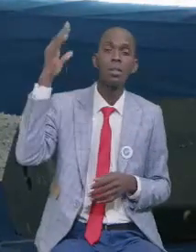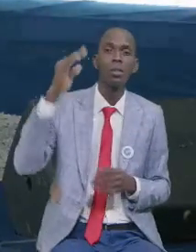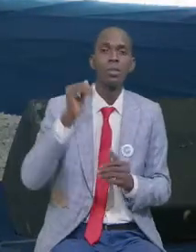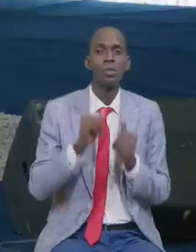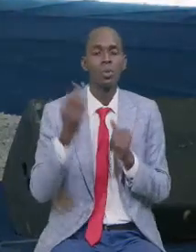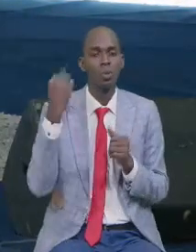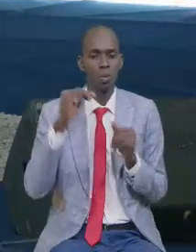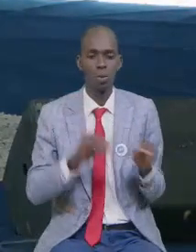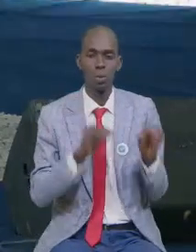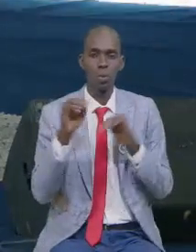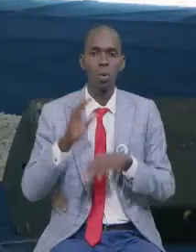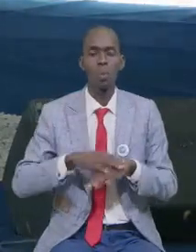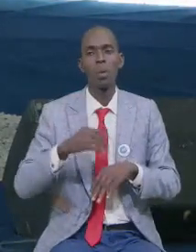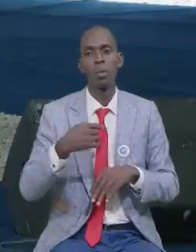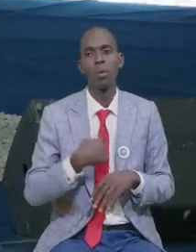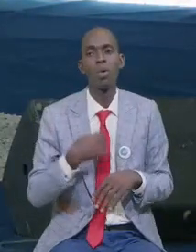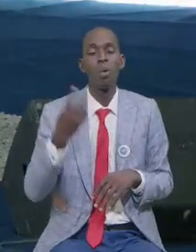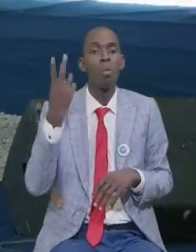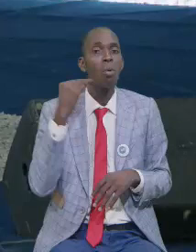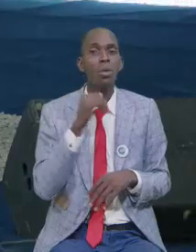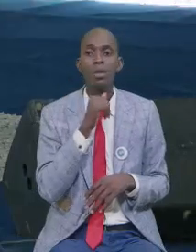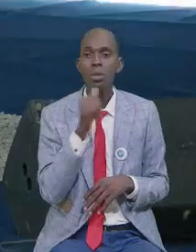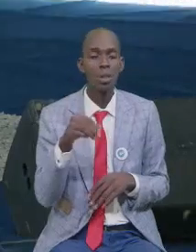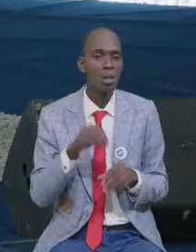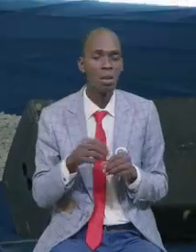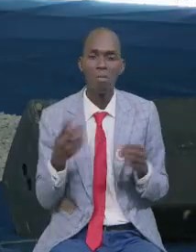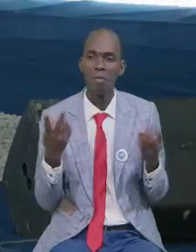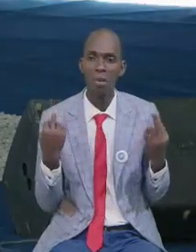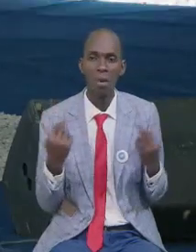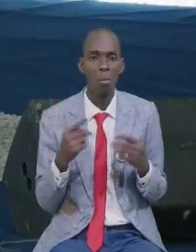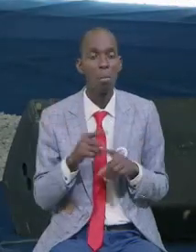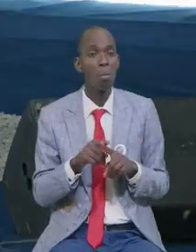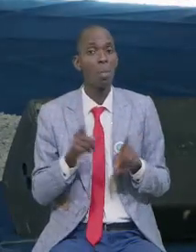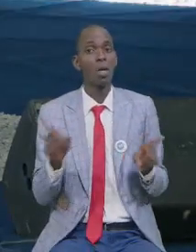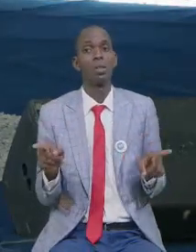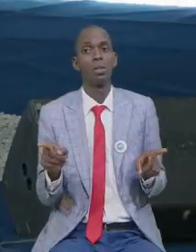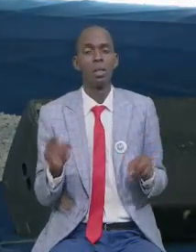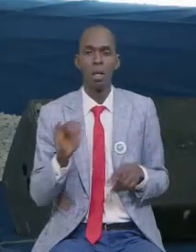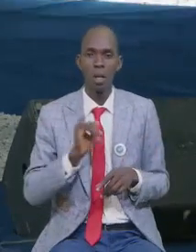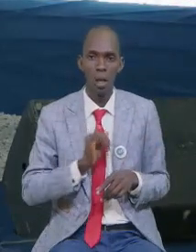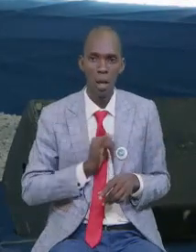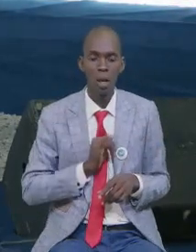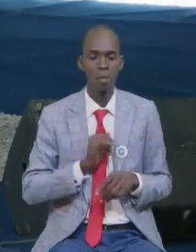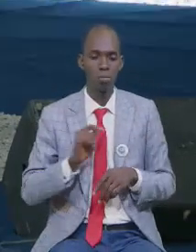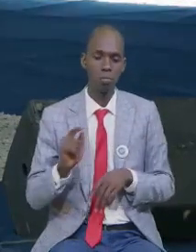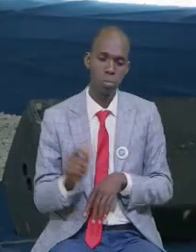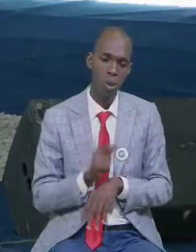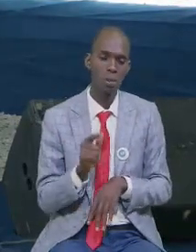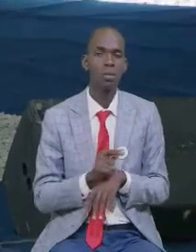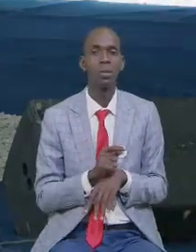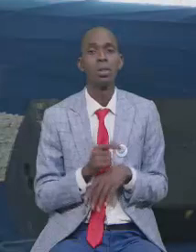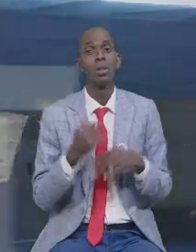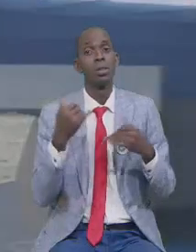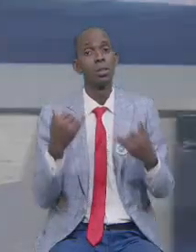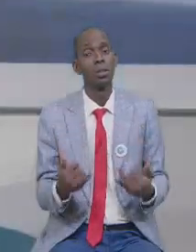bestowed upon me, was not in vain, but I labored. Now, grace